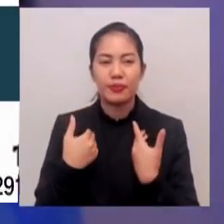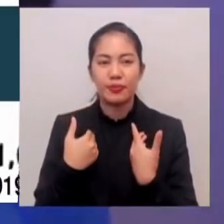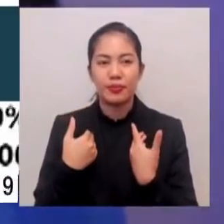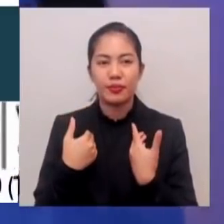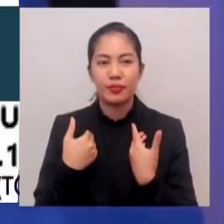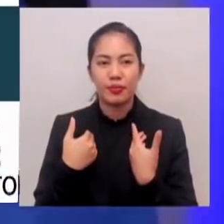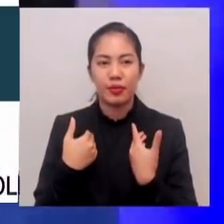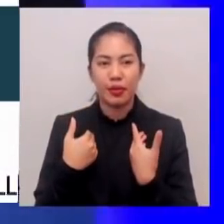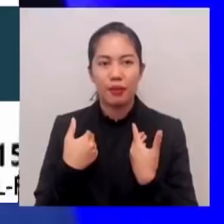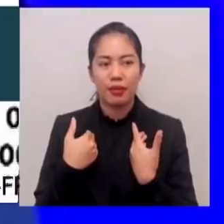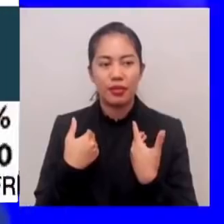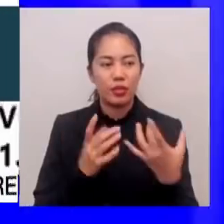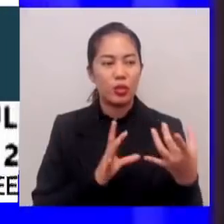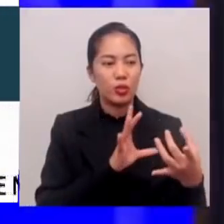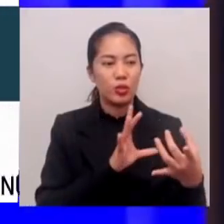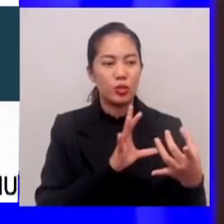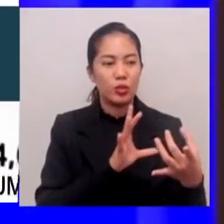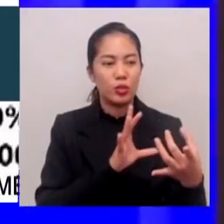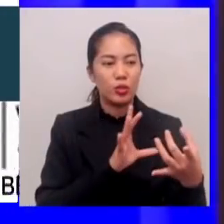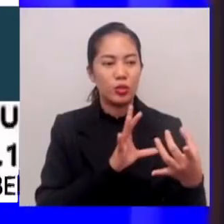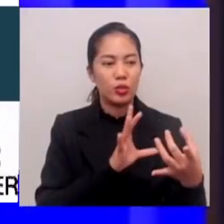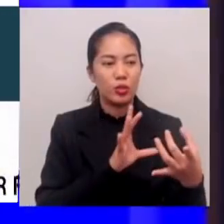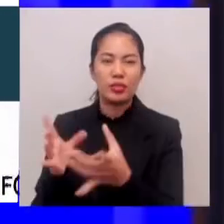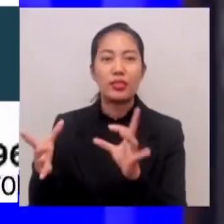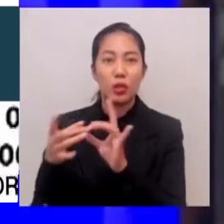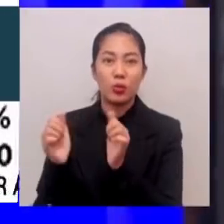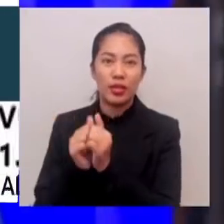cooperative gestures to the left, is to